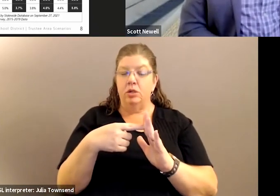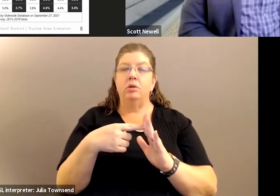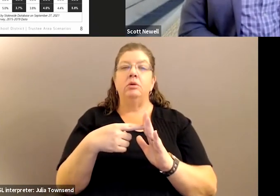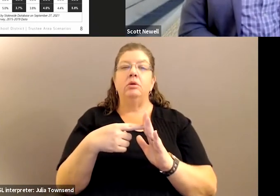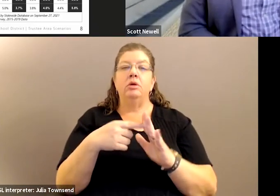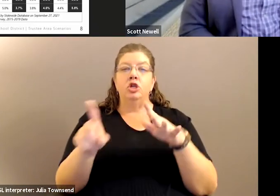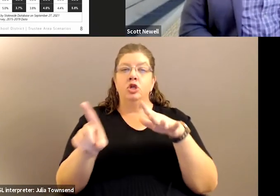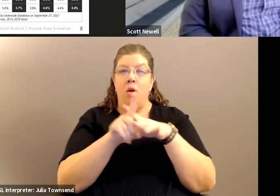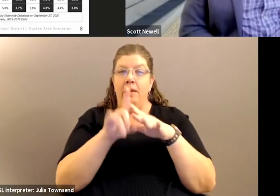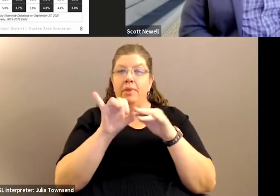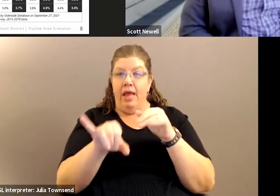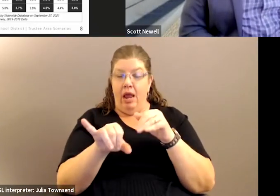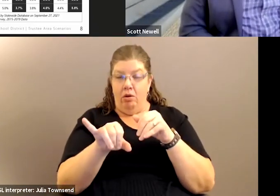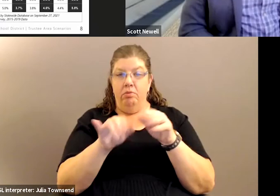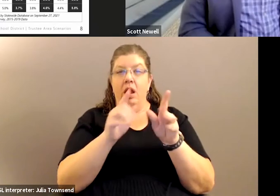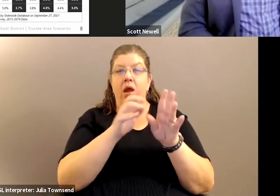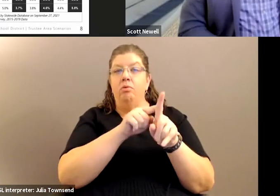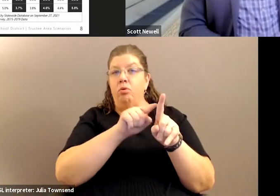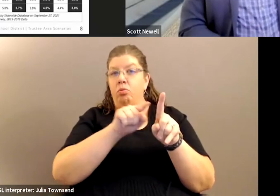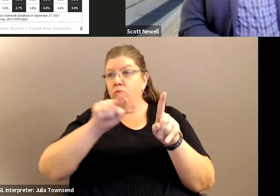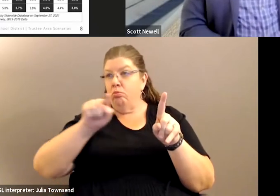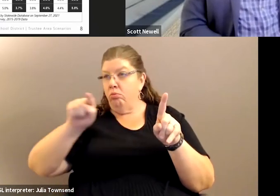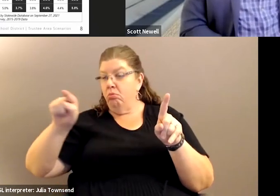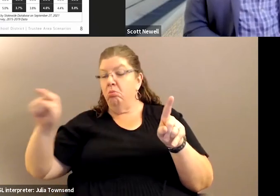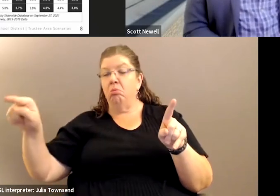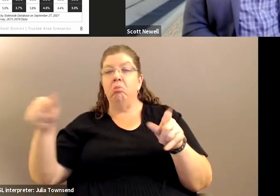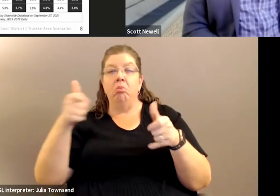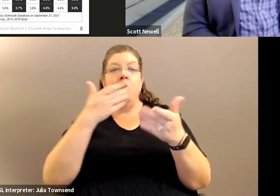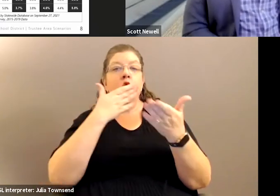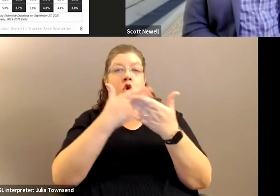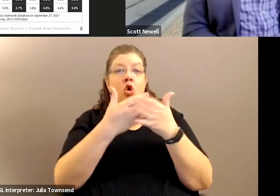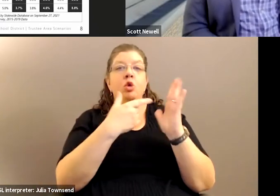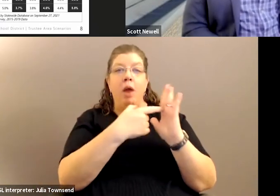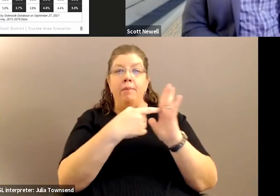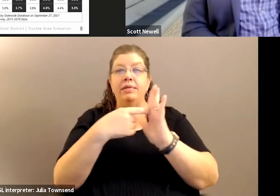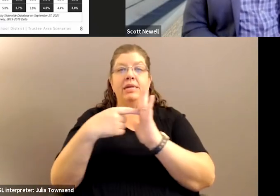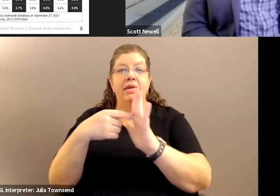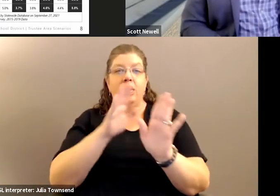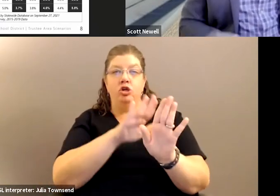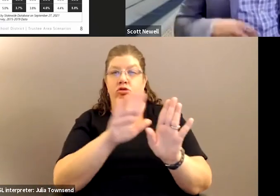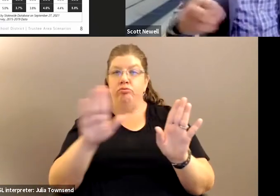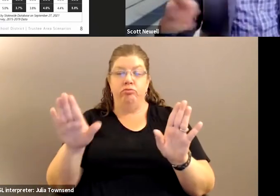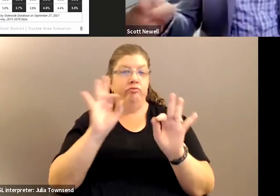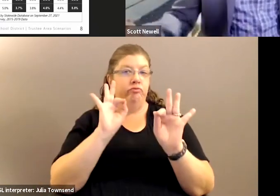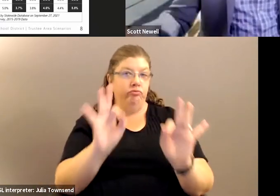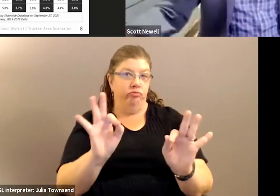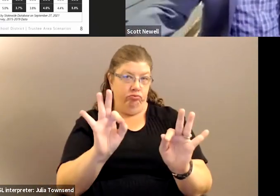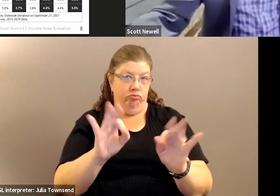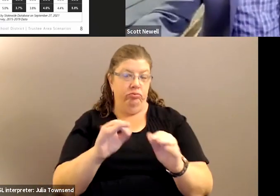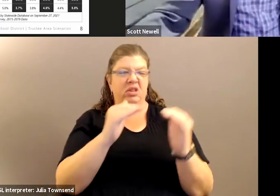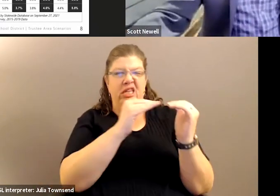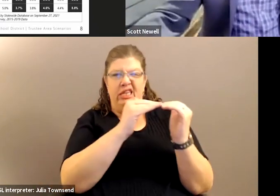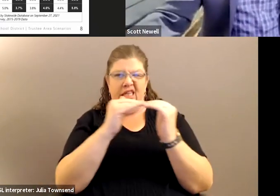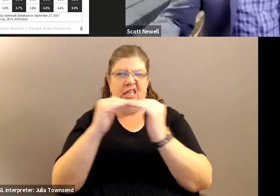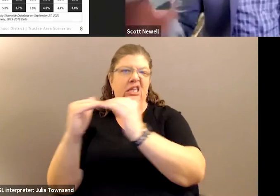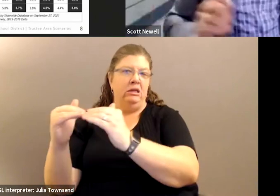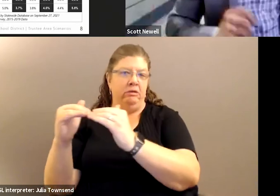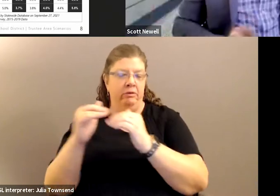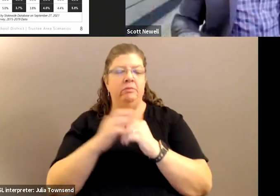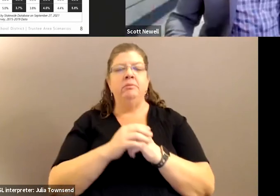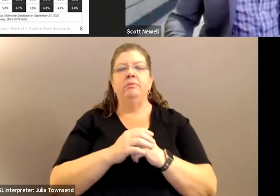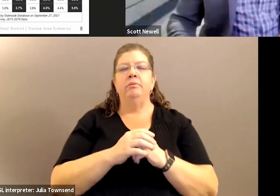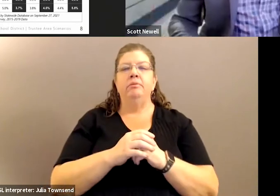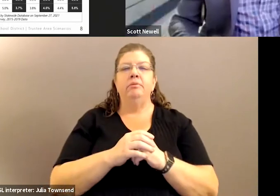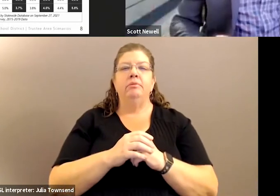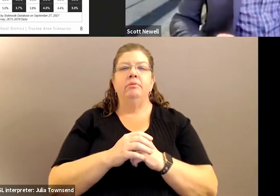showing up there and if you look at the spread across you've got a pretty good representation in this scenario okay so let's move on